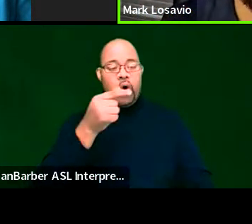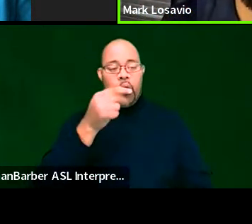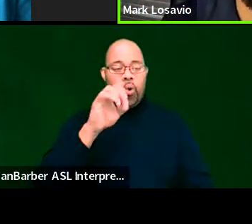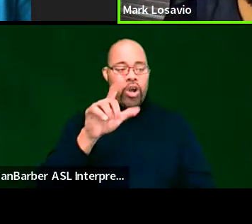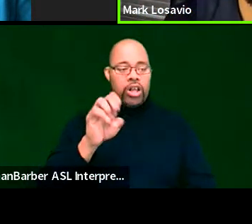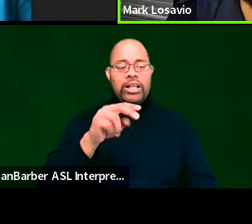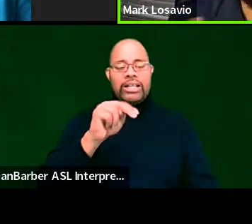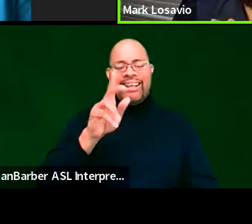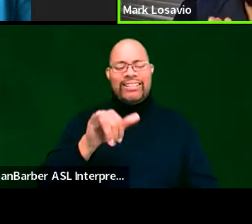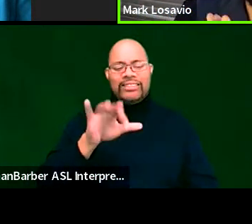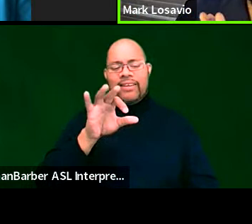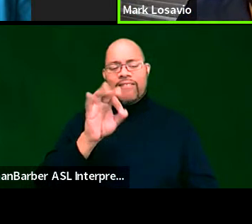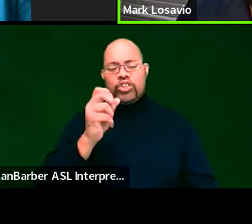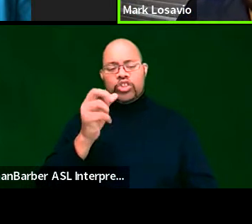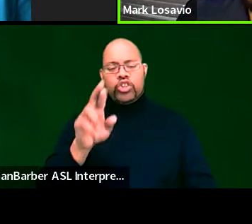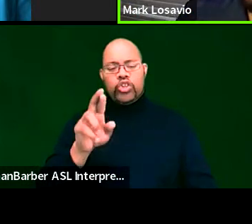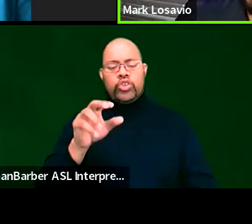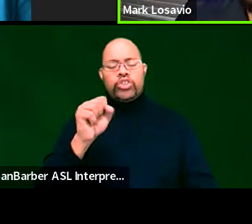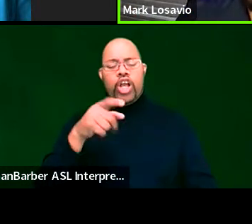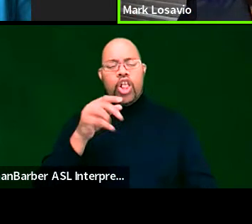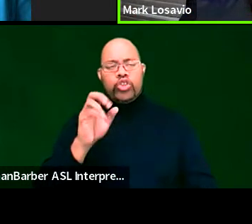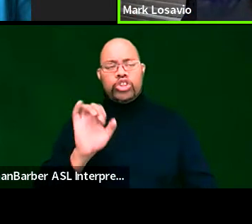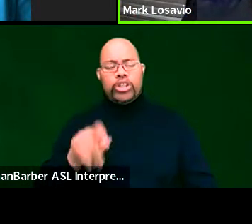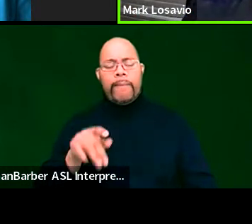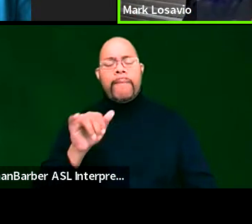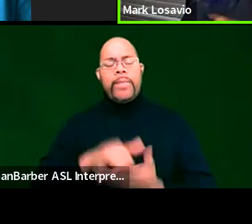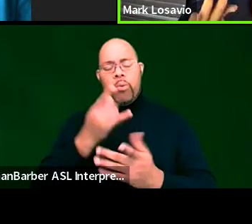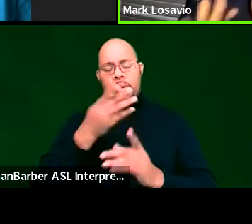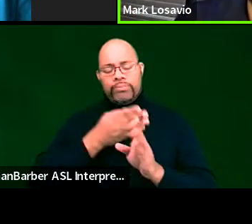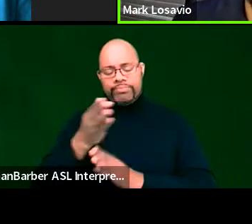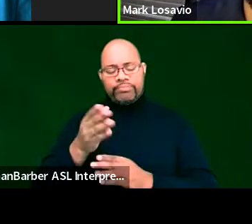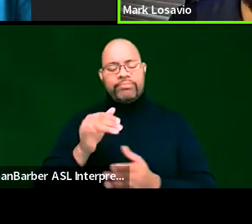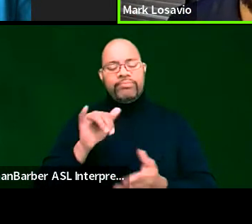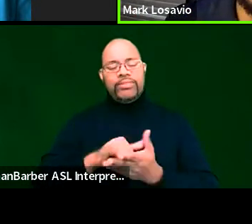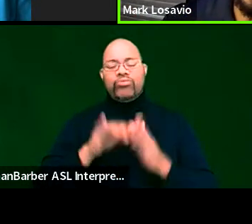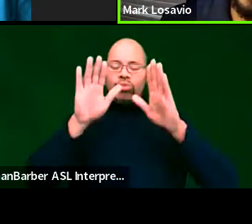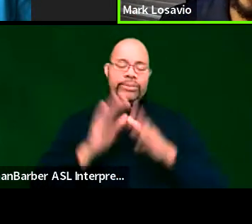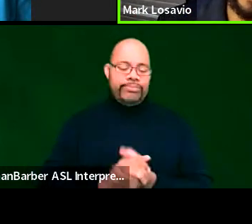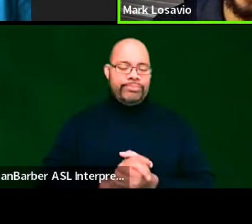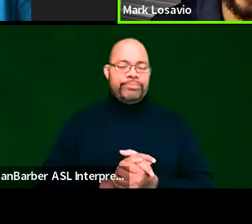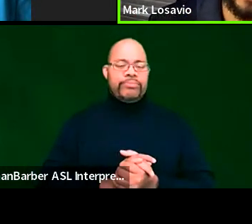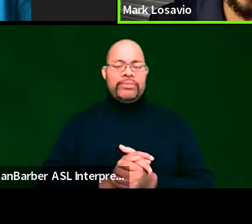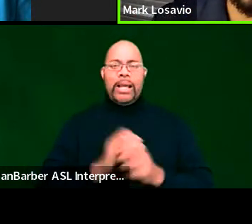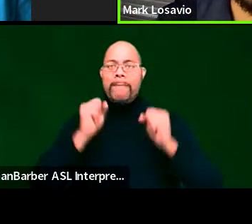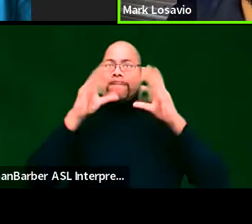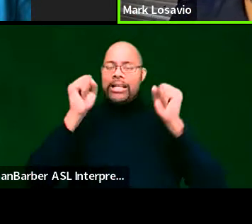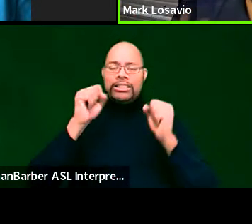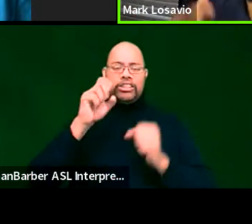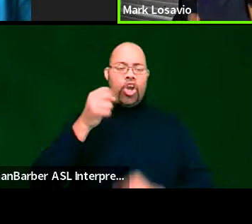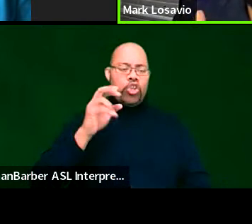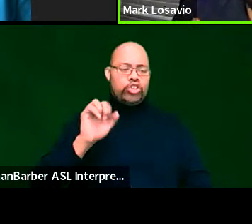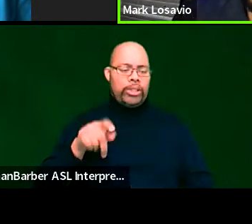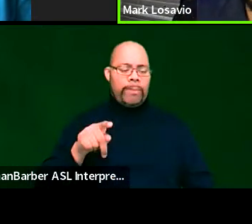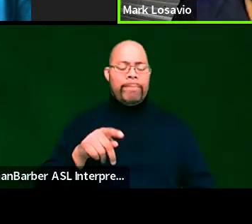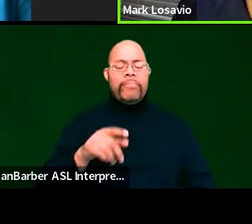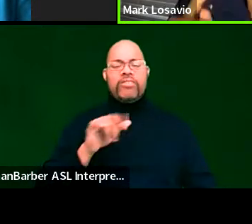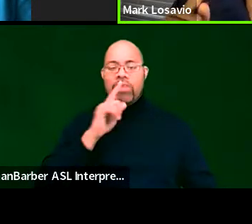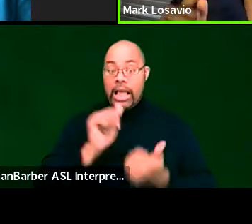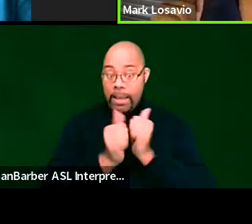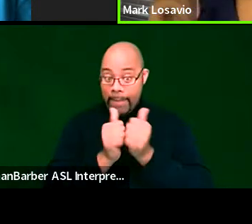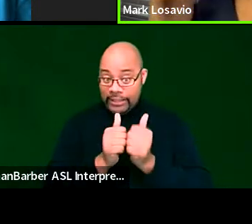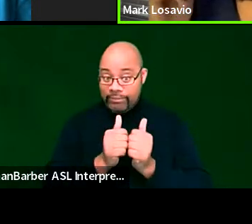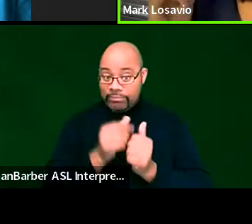Nancy Foster Scholarship. That one, it's great. It's an amazing scholarship. It's pretty